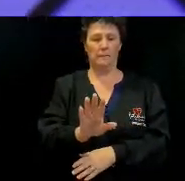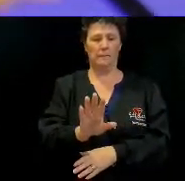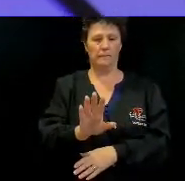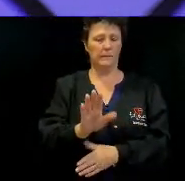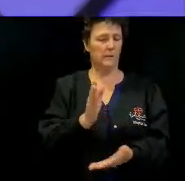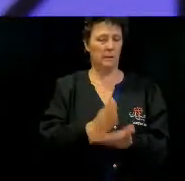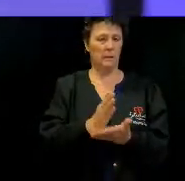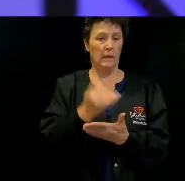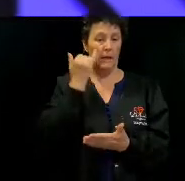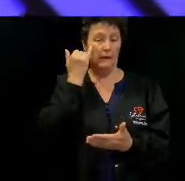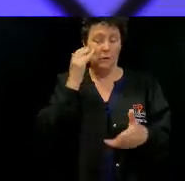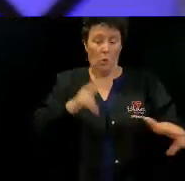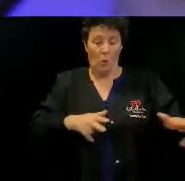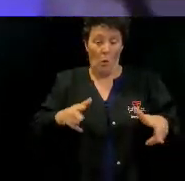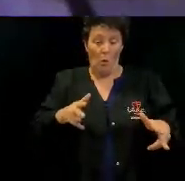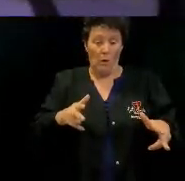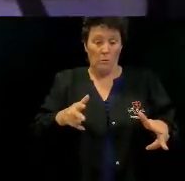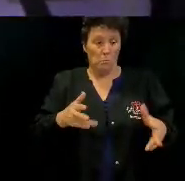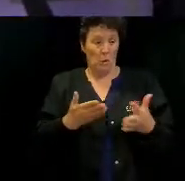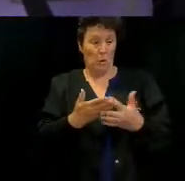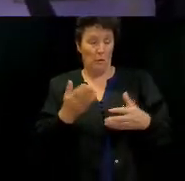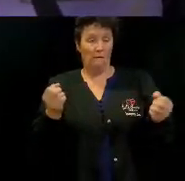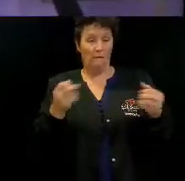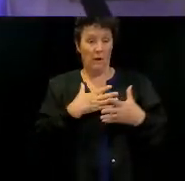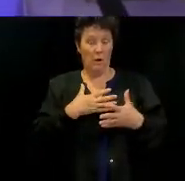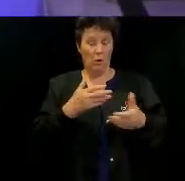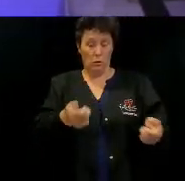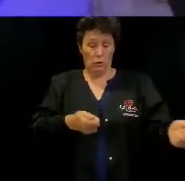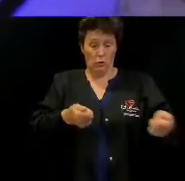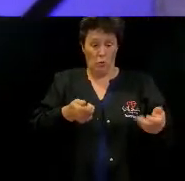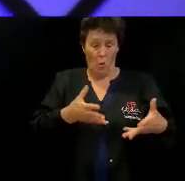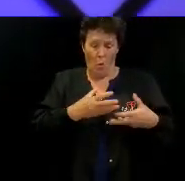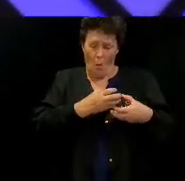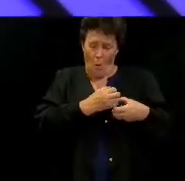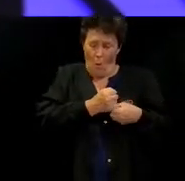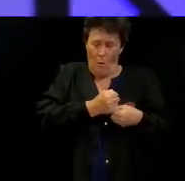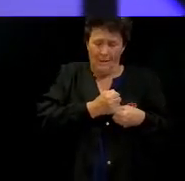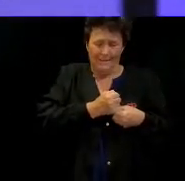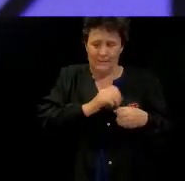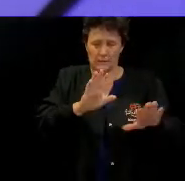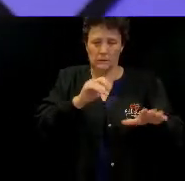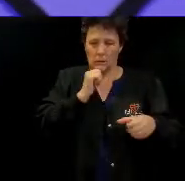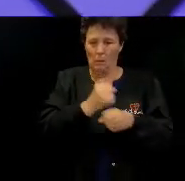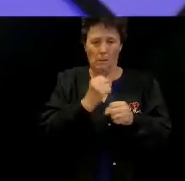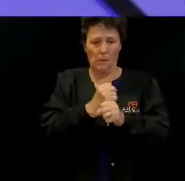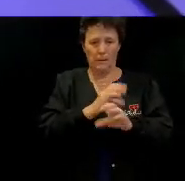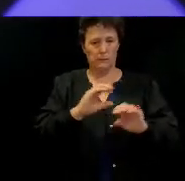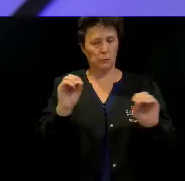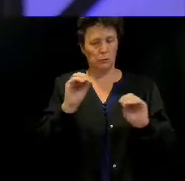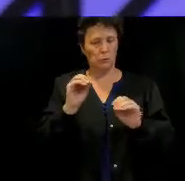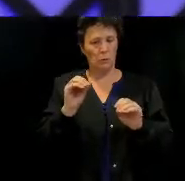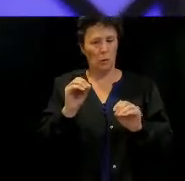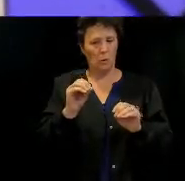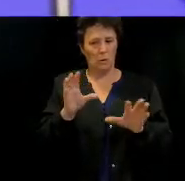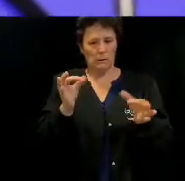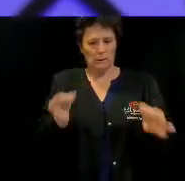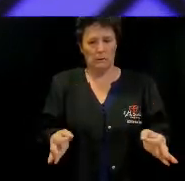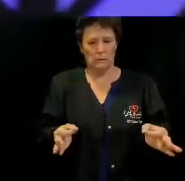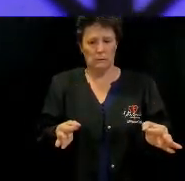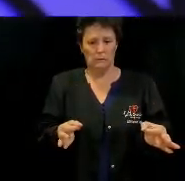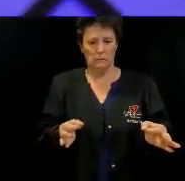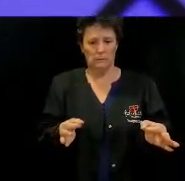if you're walking in fear and it's gripped your heart, don't make a decision. Find somebody that will speak to